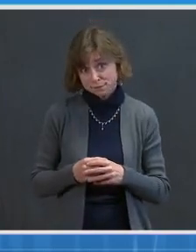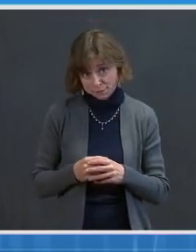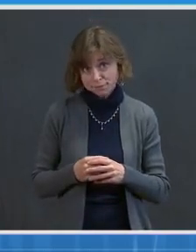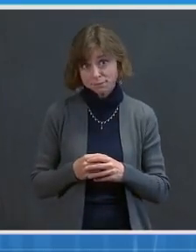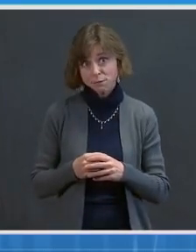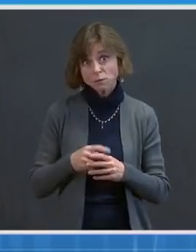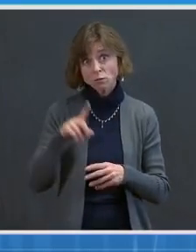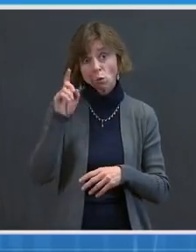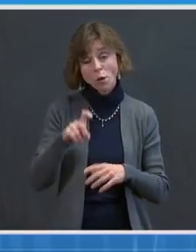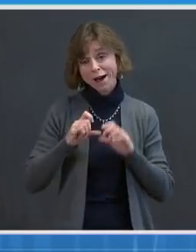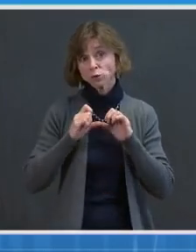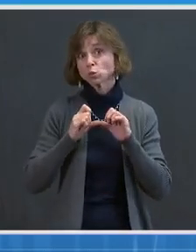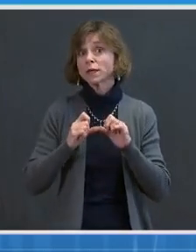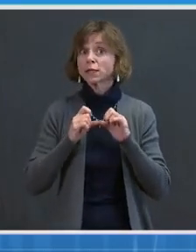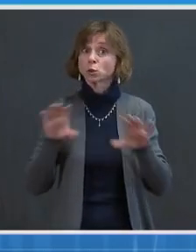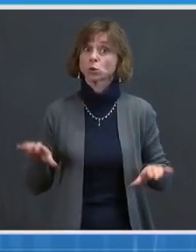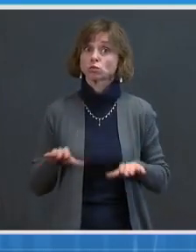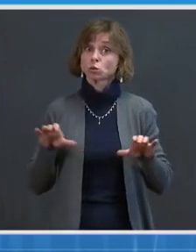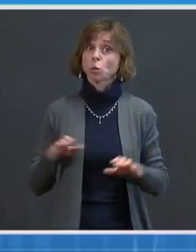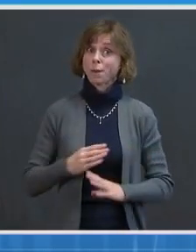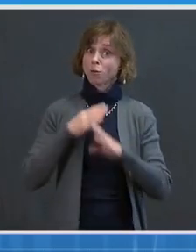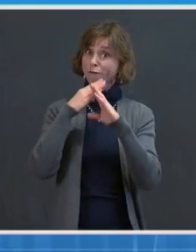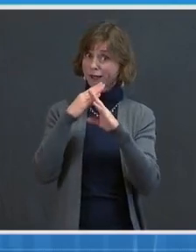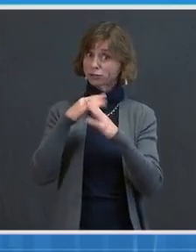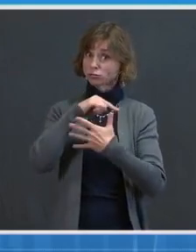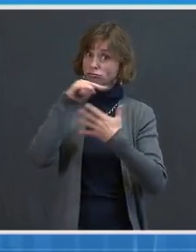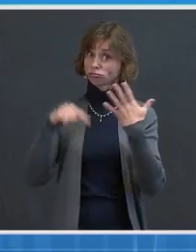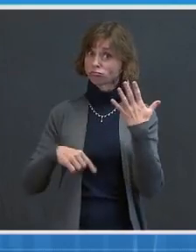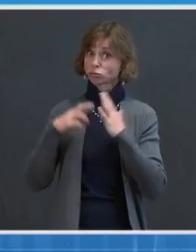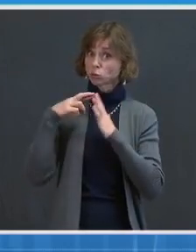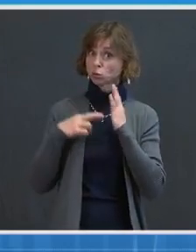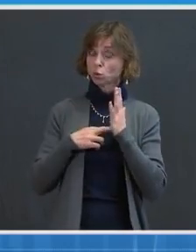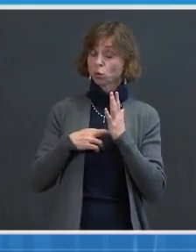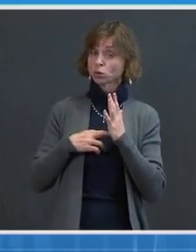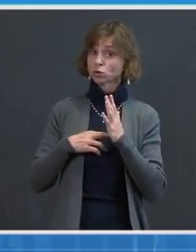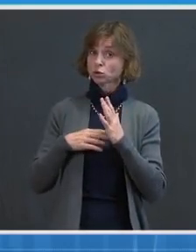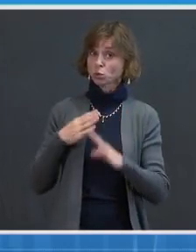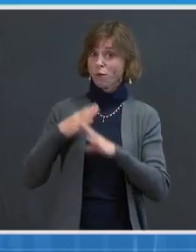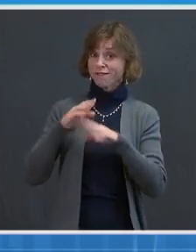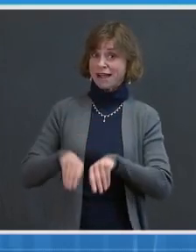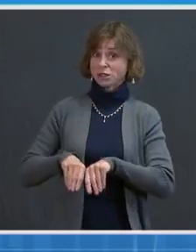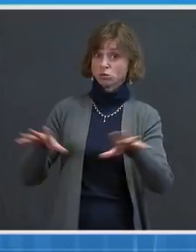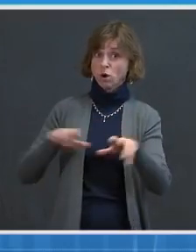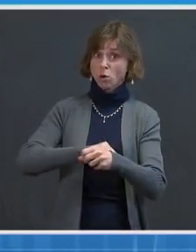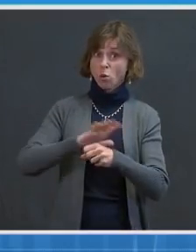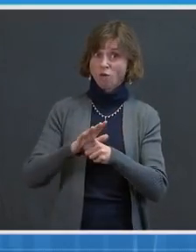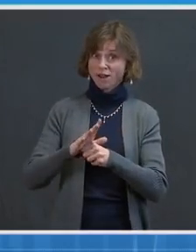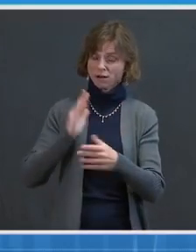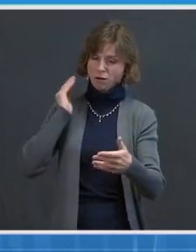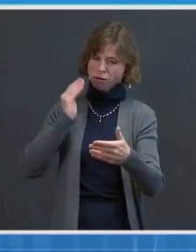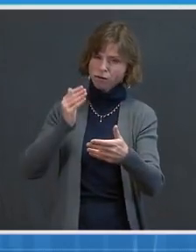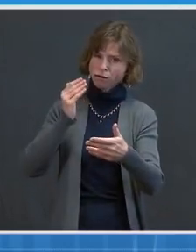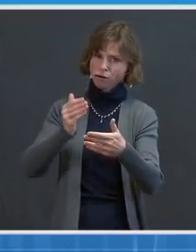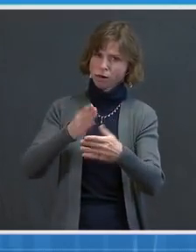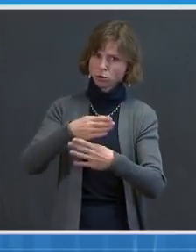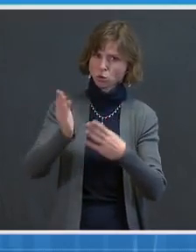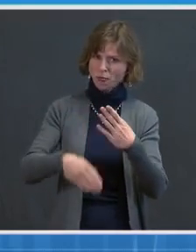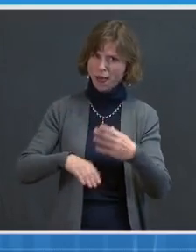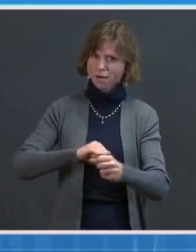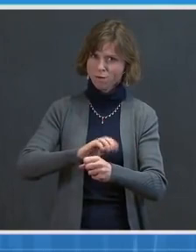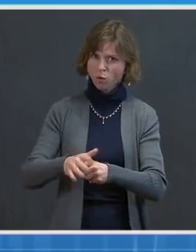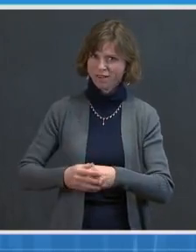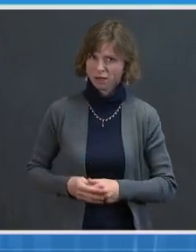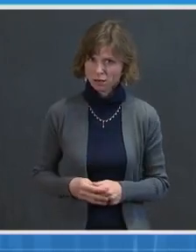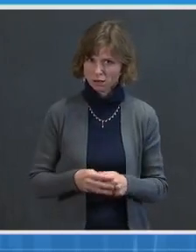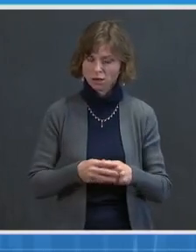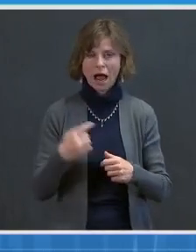proven prevention measures to slow the spread of COVID-19. They are getting us closer to the end of this pandemic. As I discussed